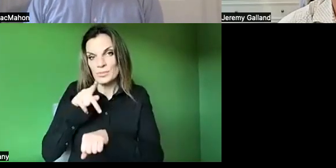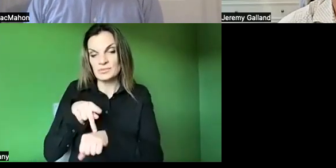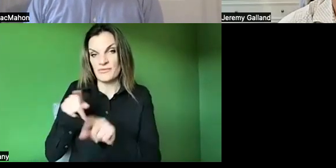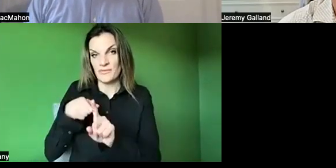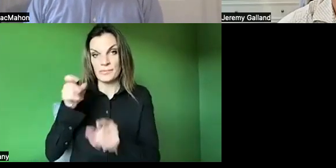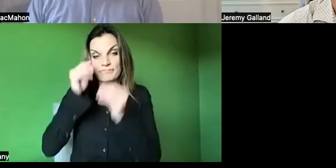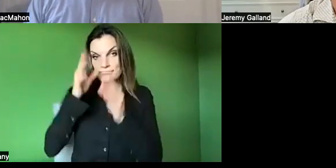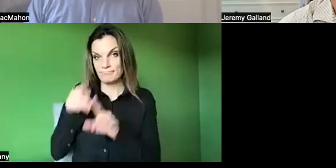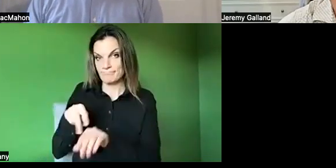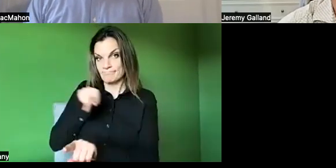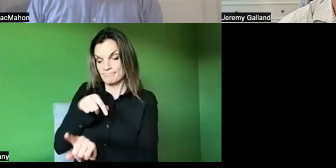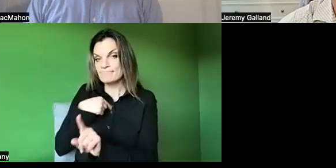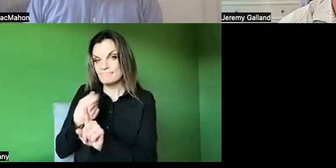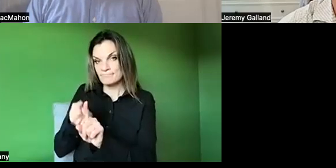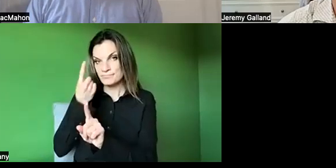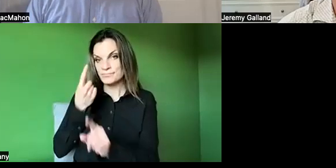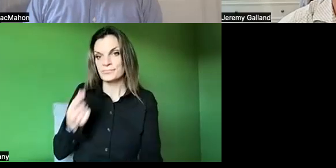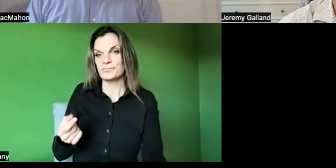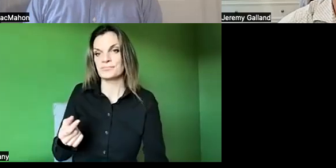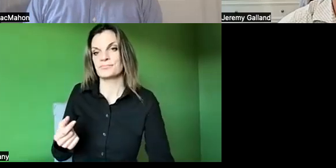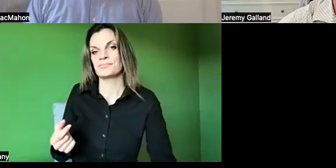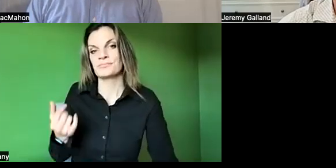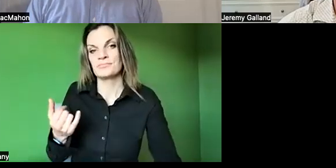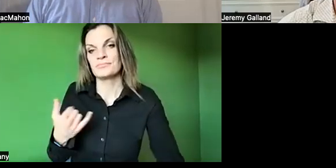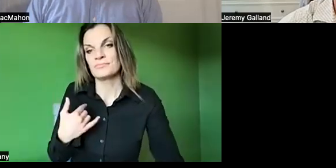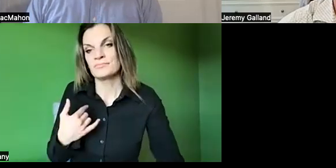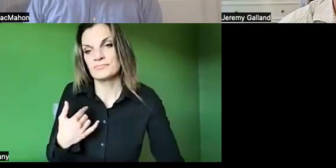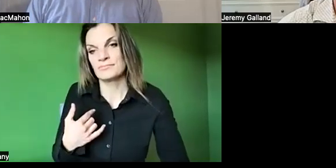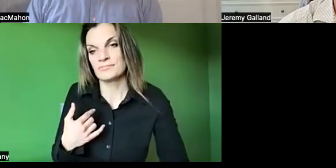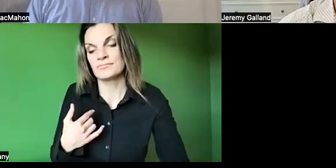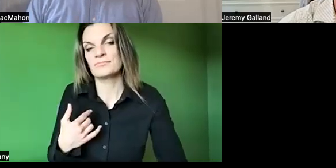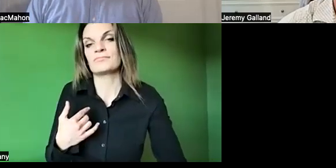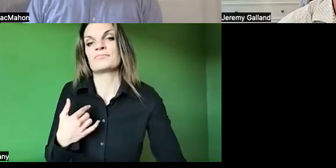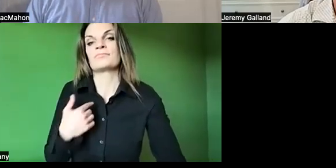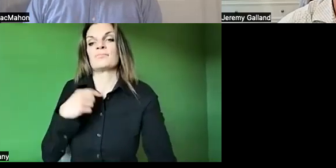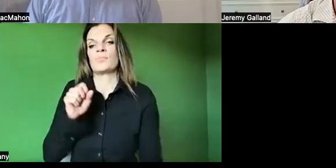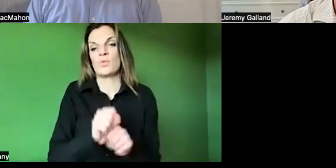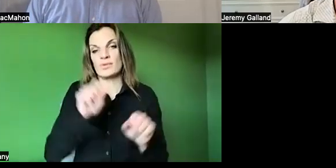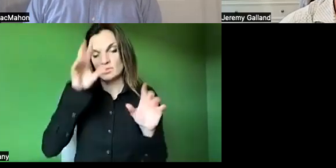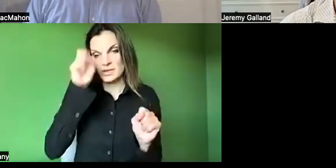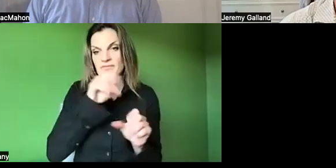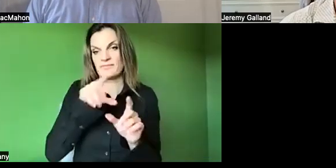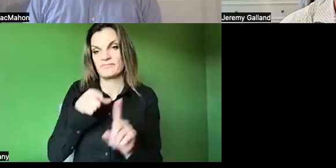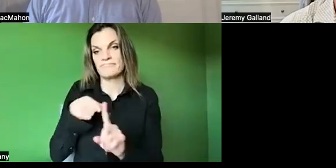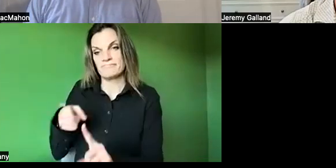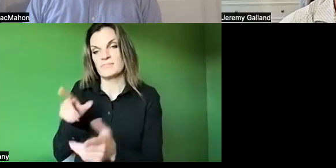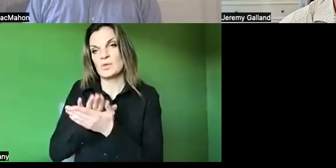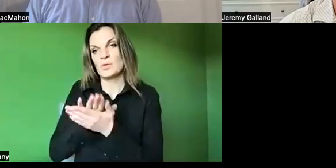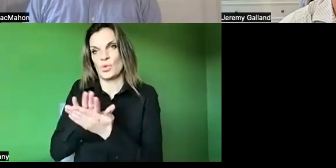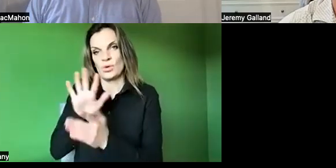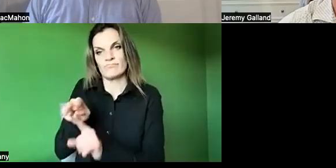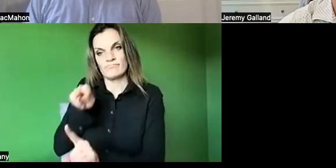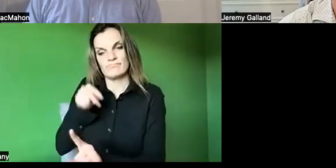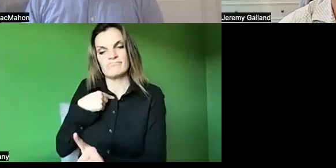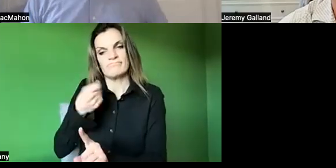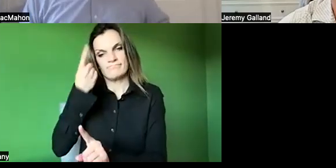view. Now I've started to work with superintendents from the school board point of view, and allows me to